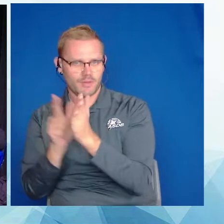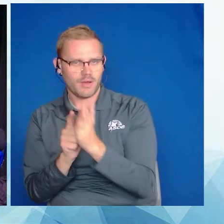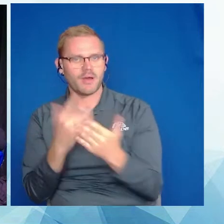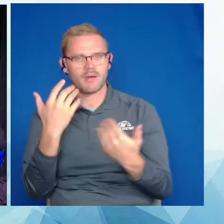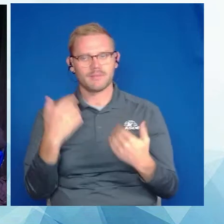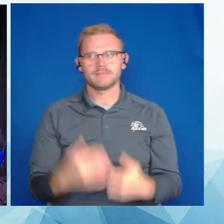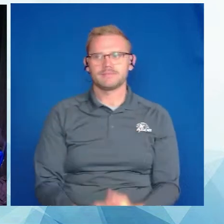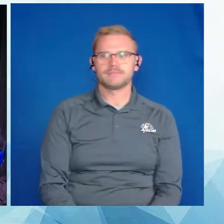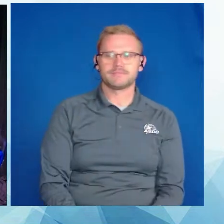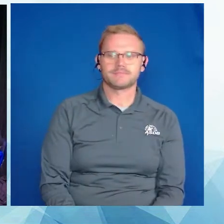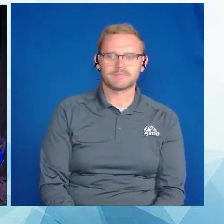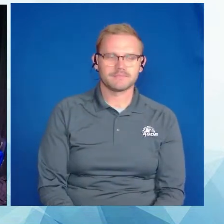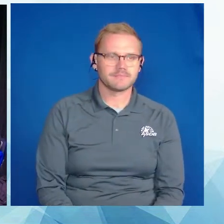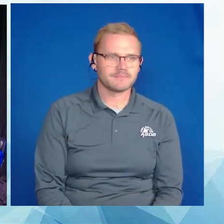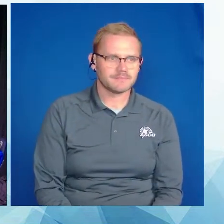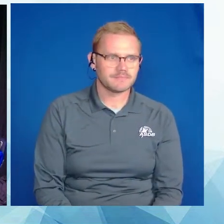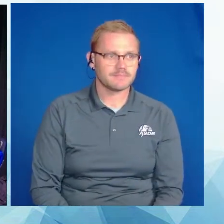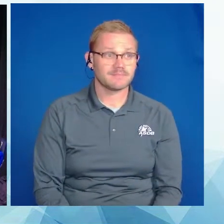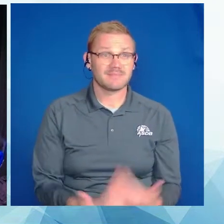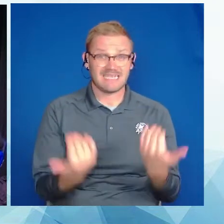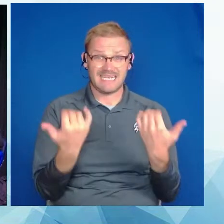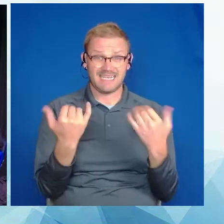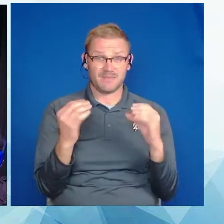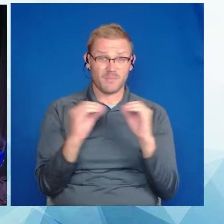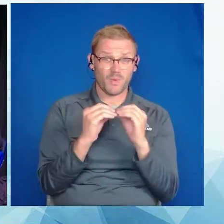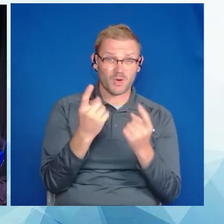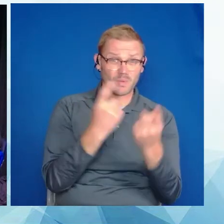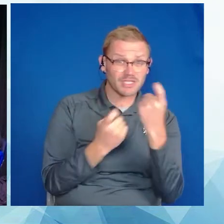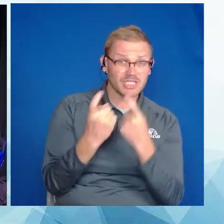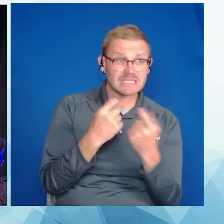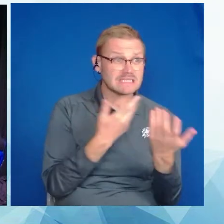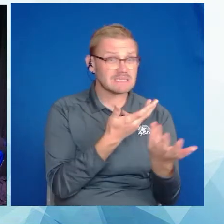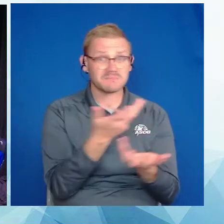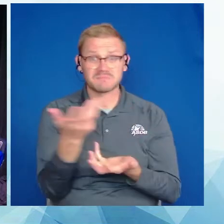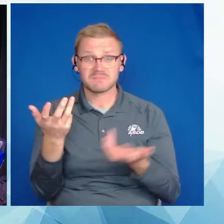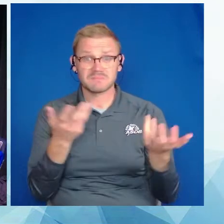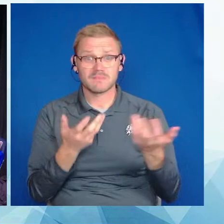Thank you. Anything else I can help you with?